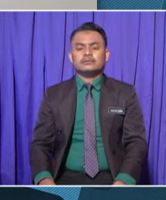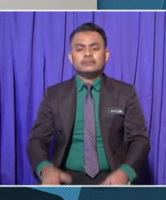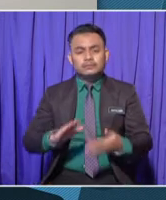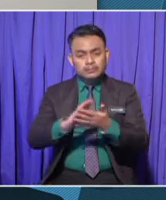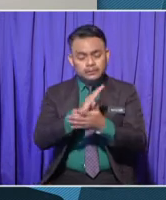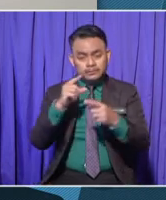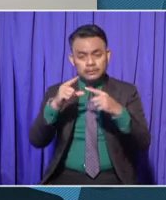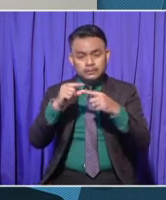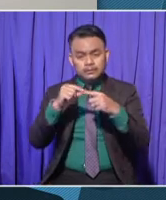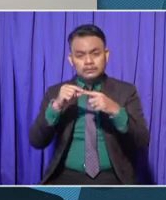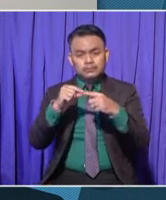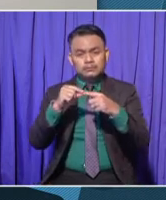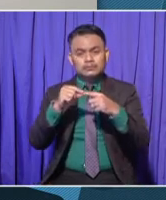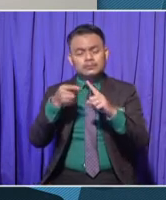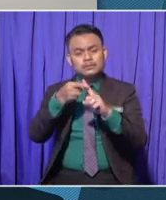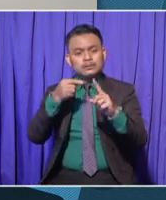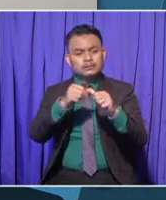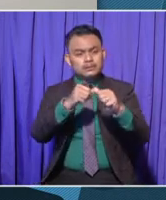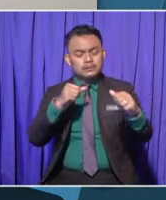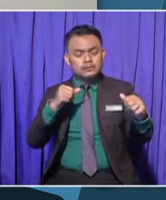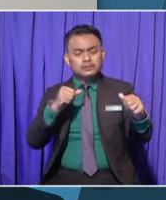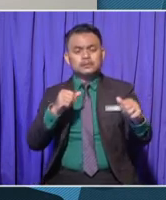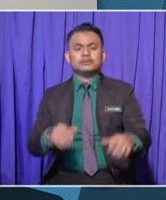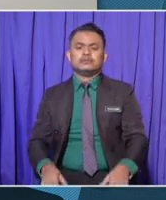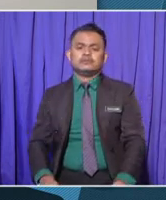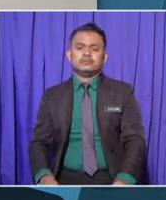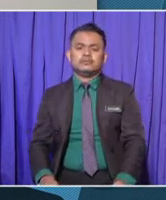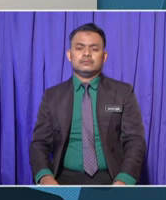a further distance than bar magnet B.